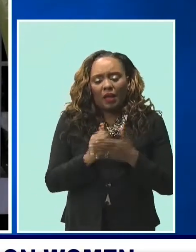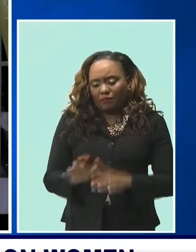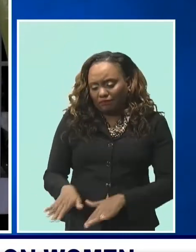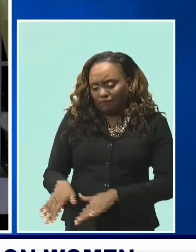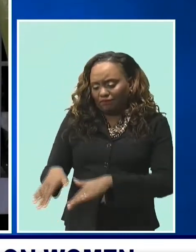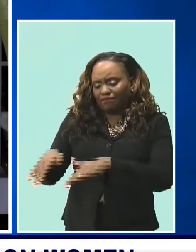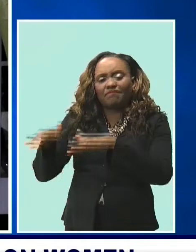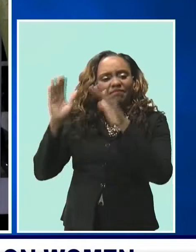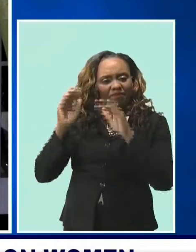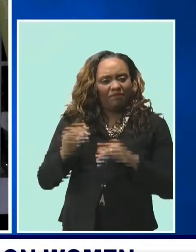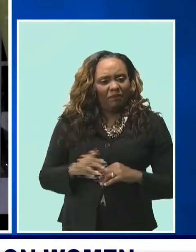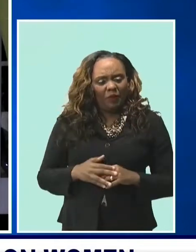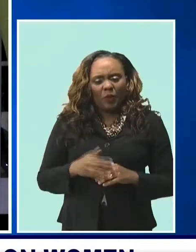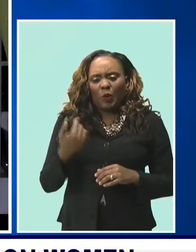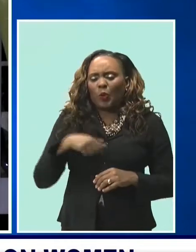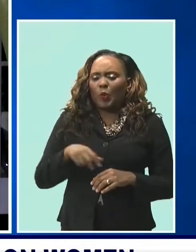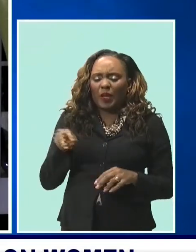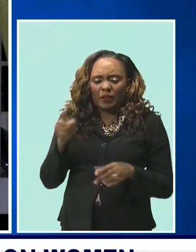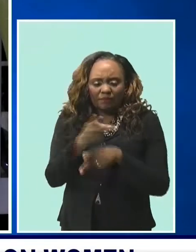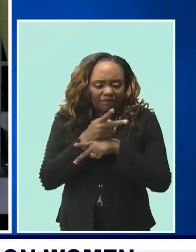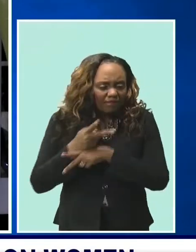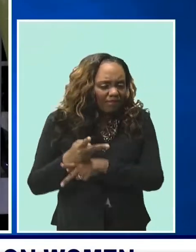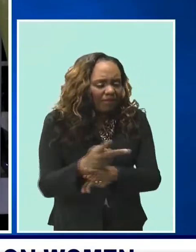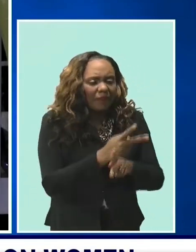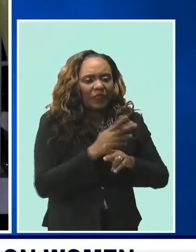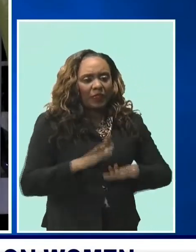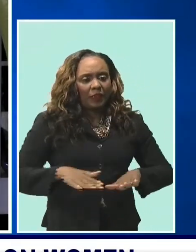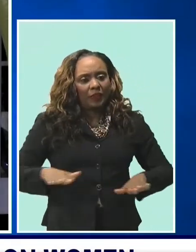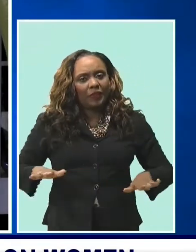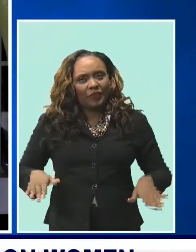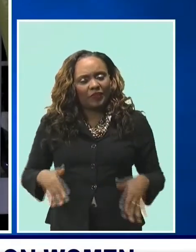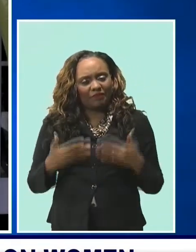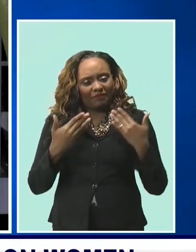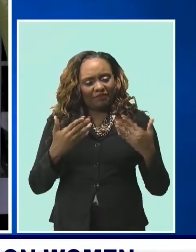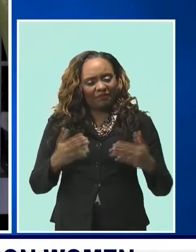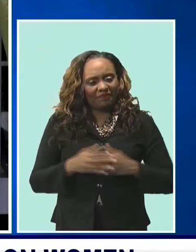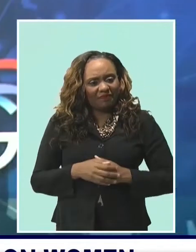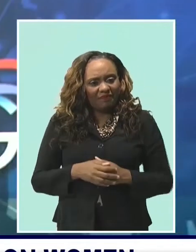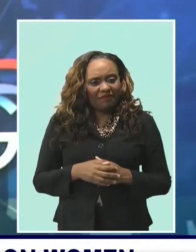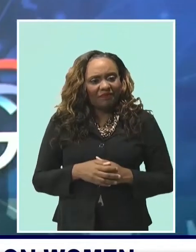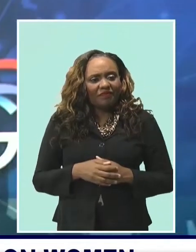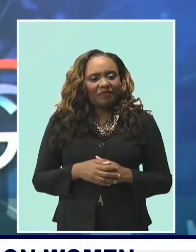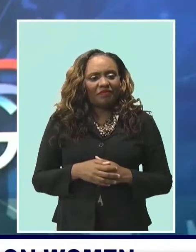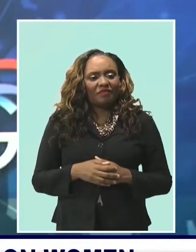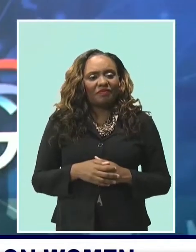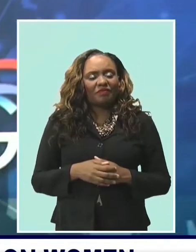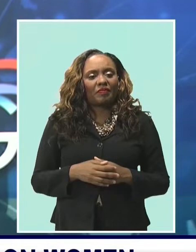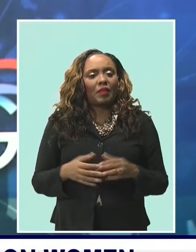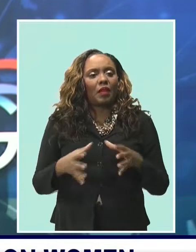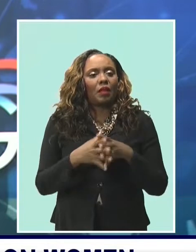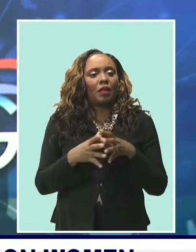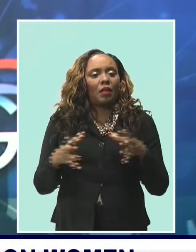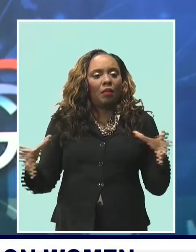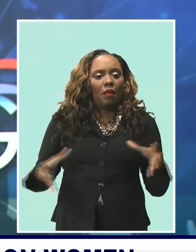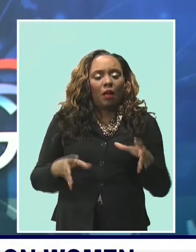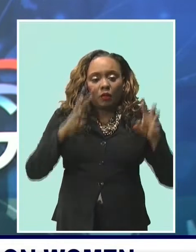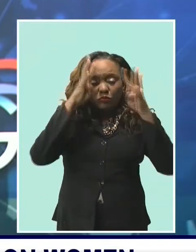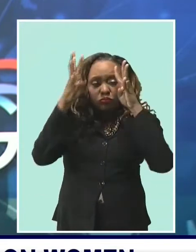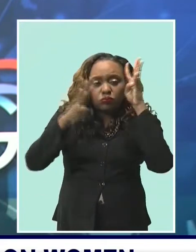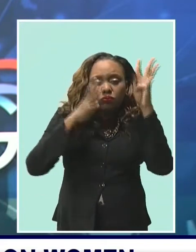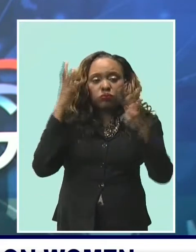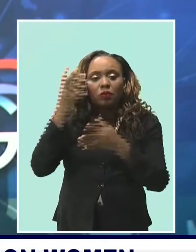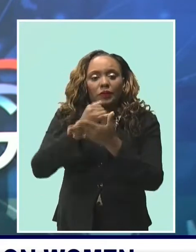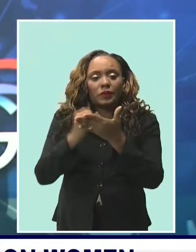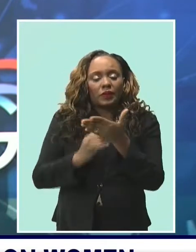back there, where you look out for each person's child. Lisa Lord, CBC News. Thank you, Lisa. Now, while there is a wealth